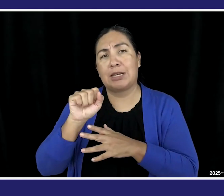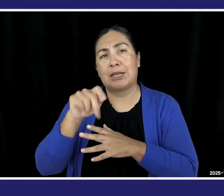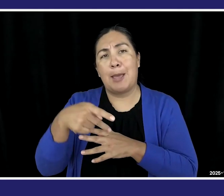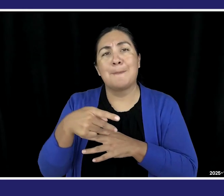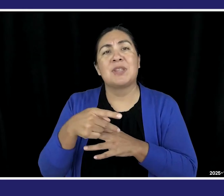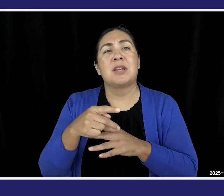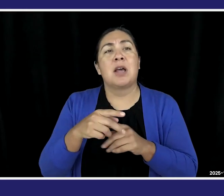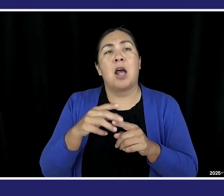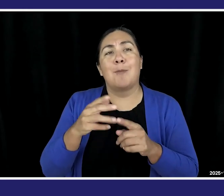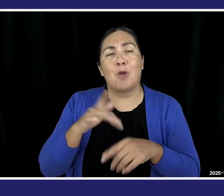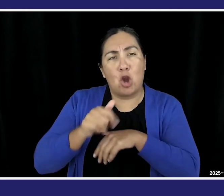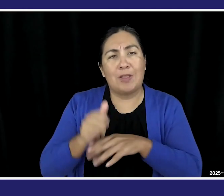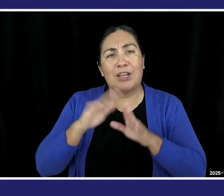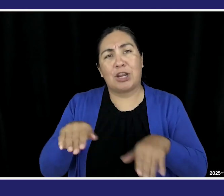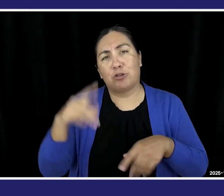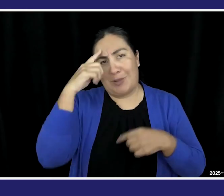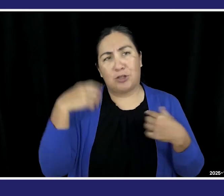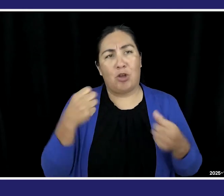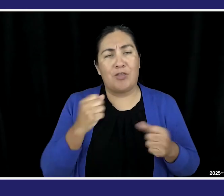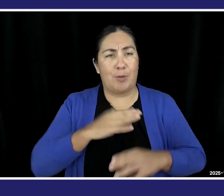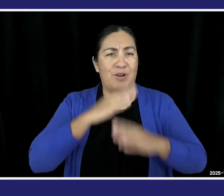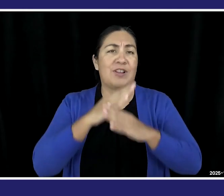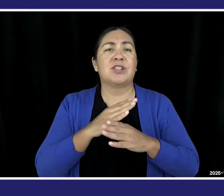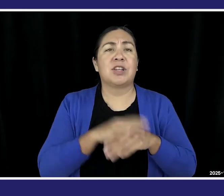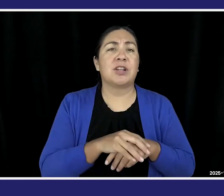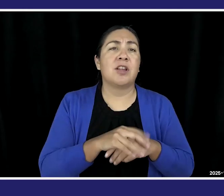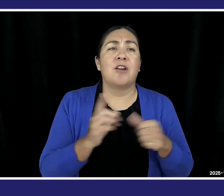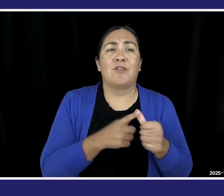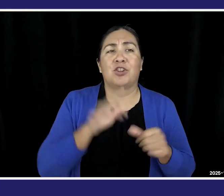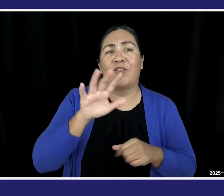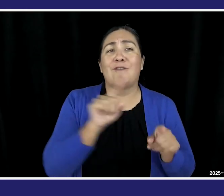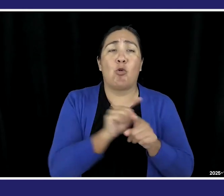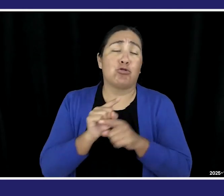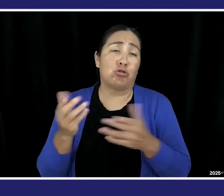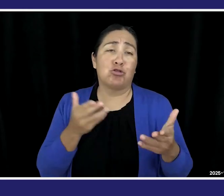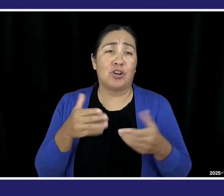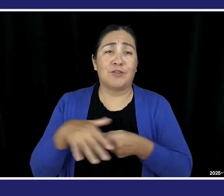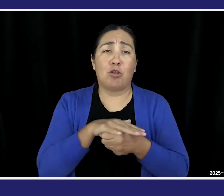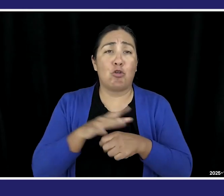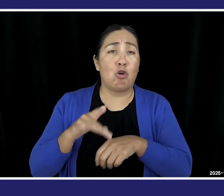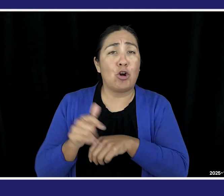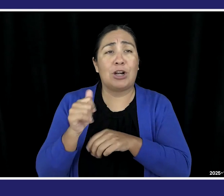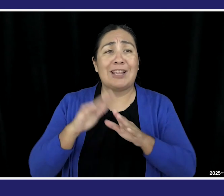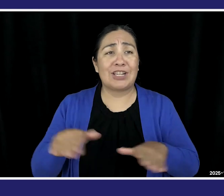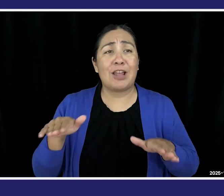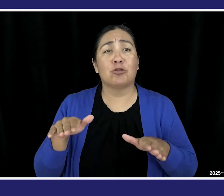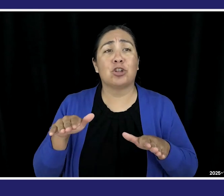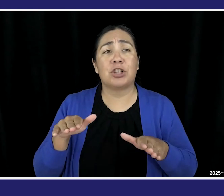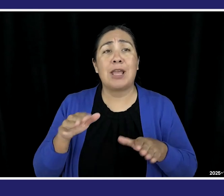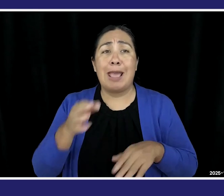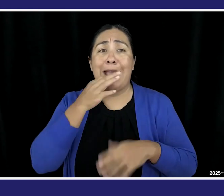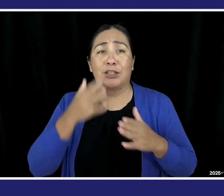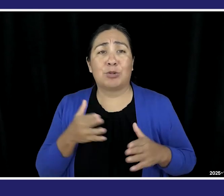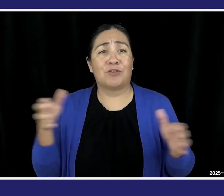Fives also serve as local early childhood experts in convening hubs for local early childhood systems, and are